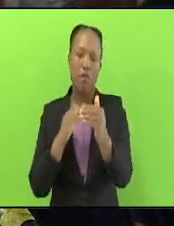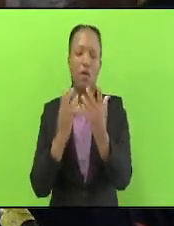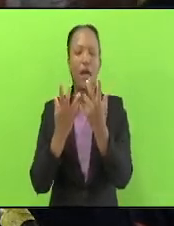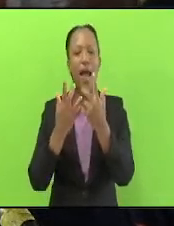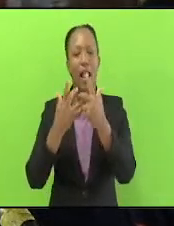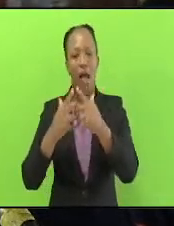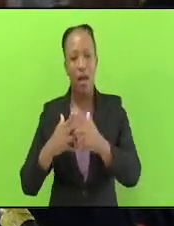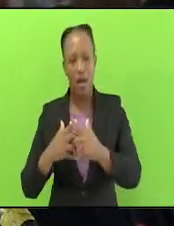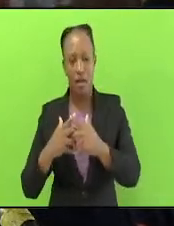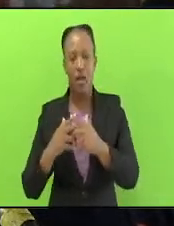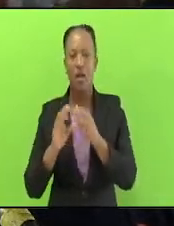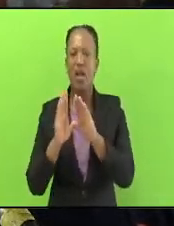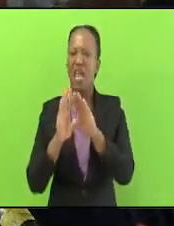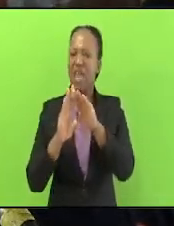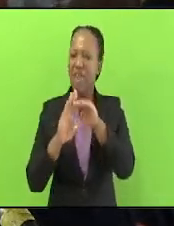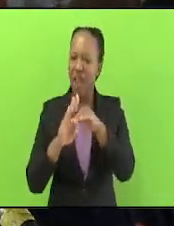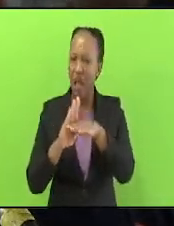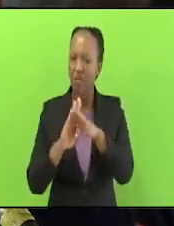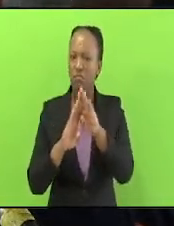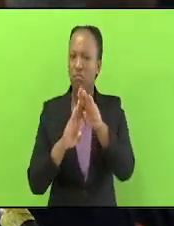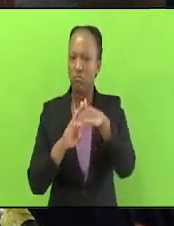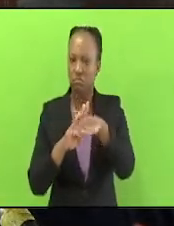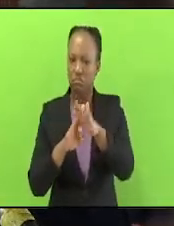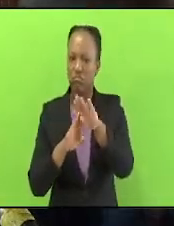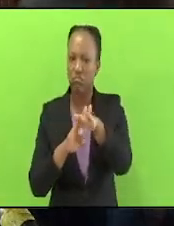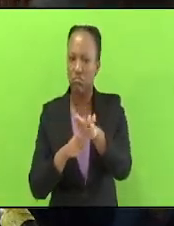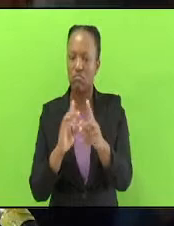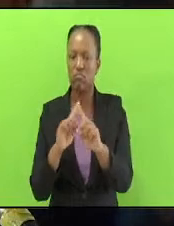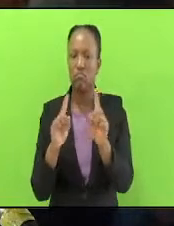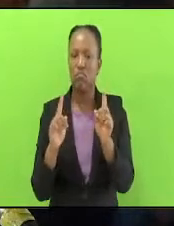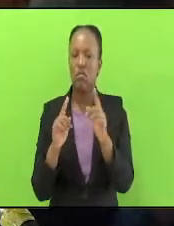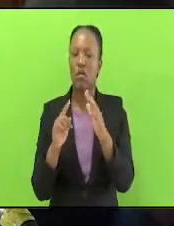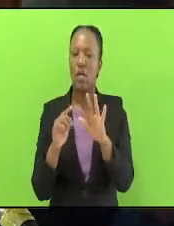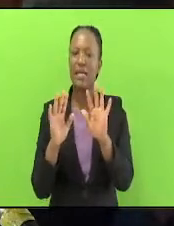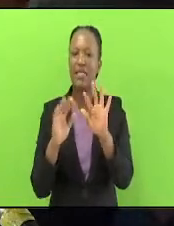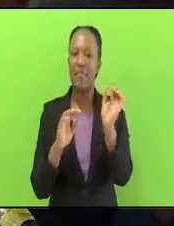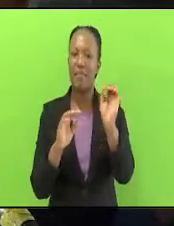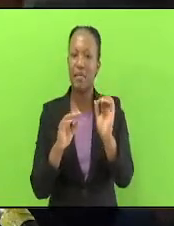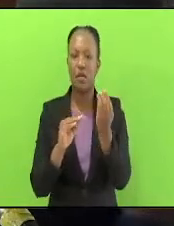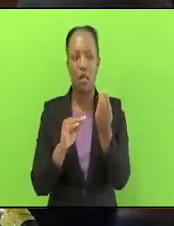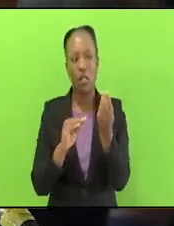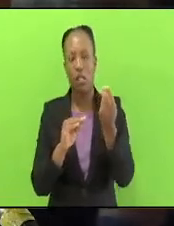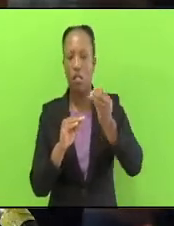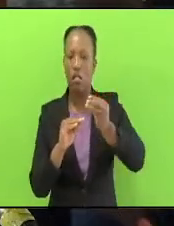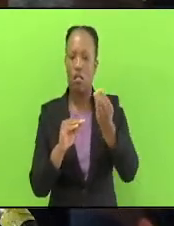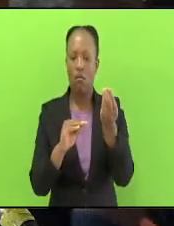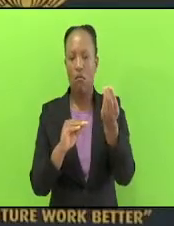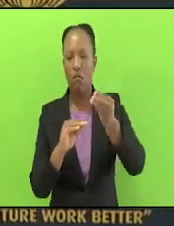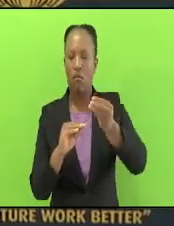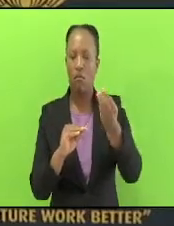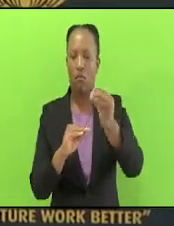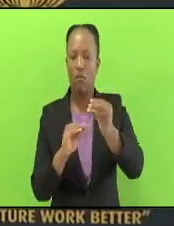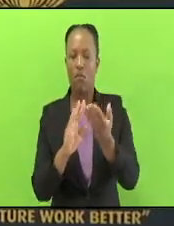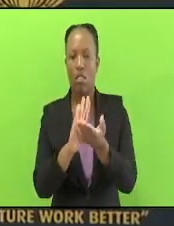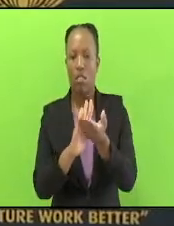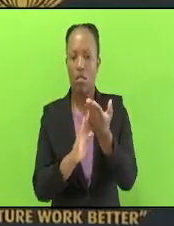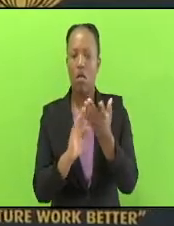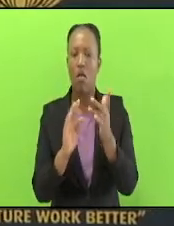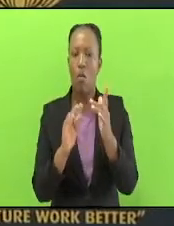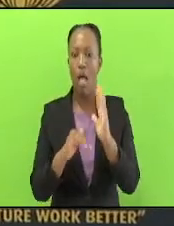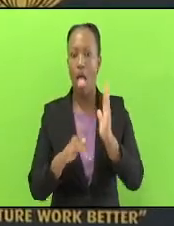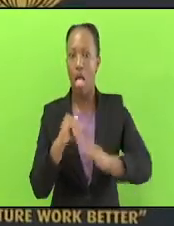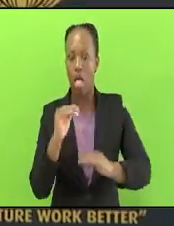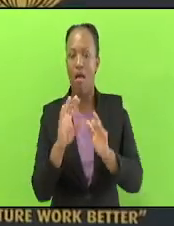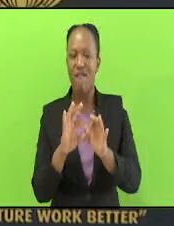it is aligned to inflation, that it's got an automatic 10% per annum increase so that the sanction value stays